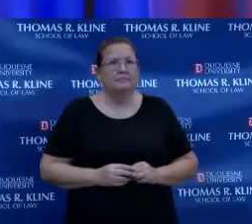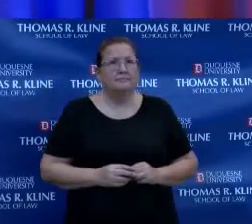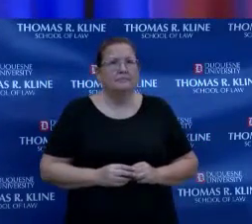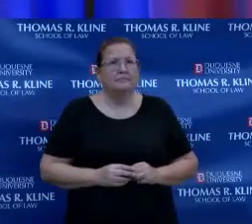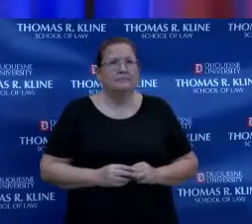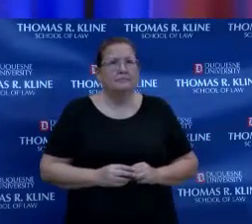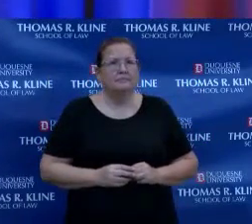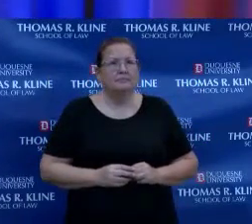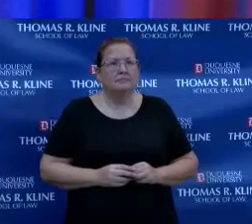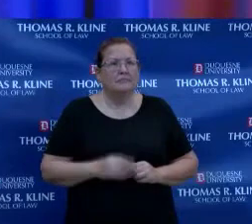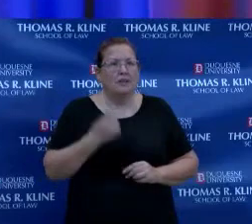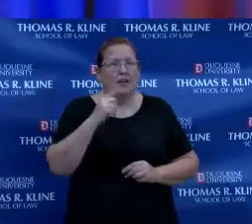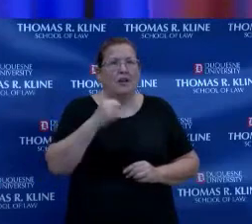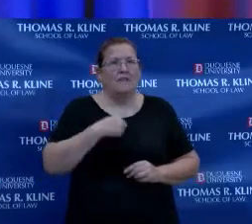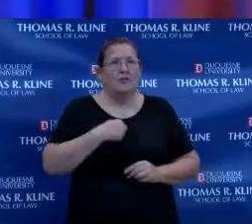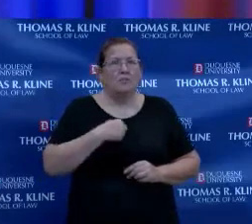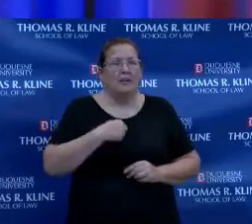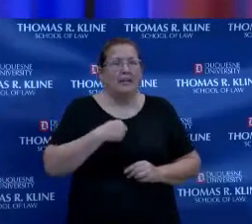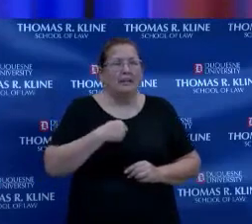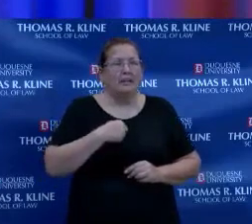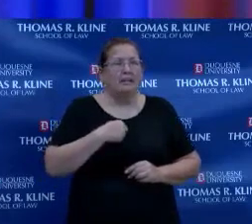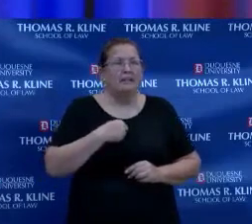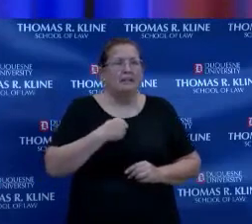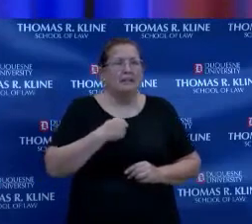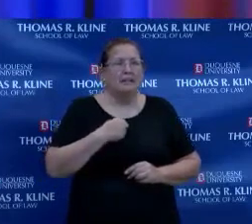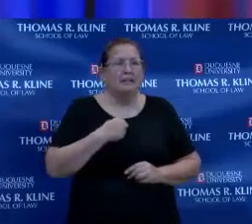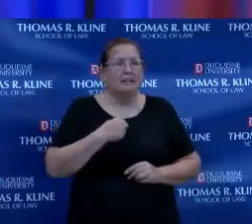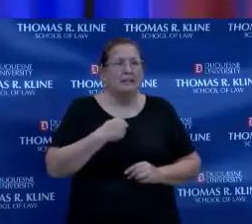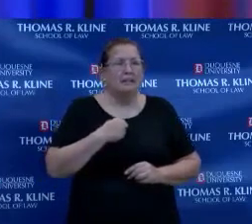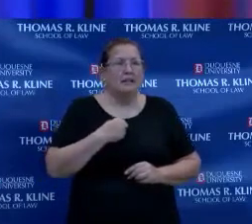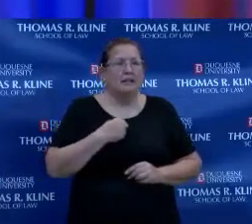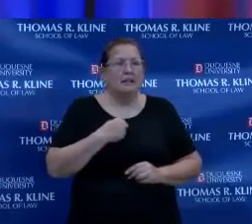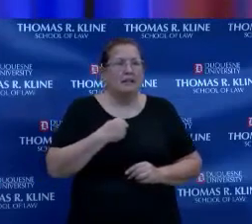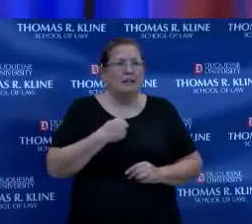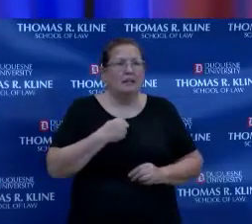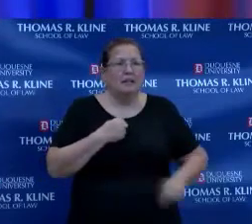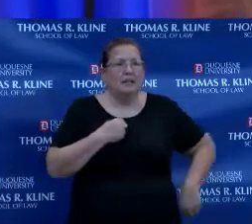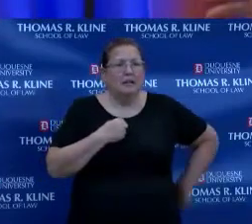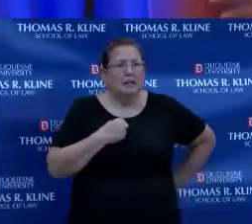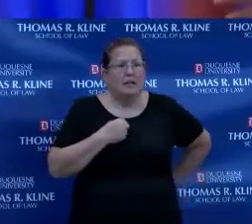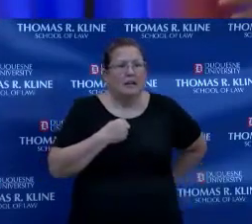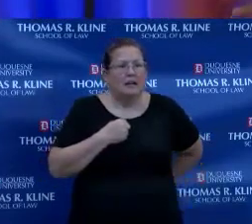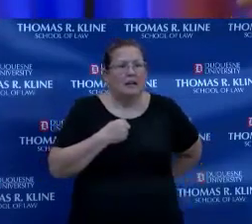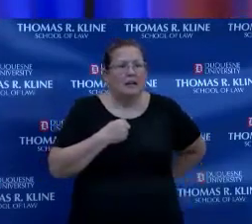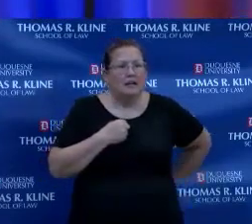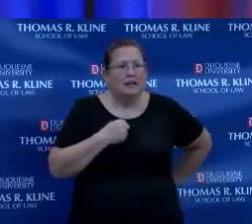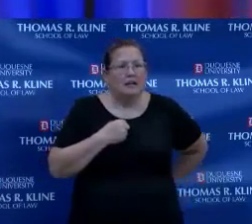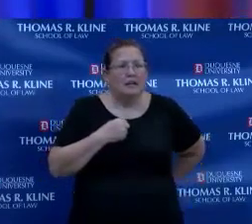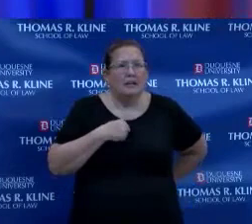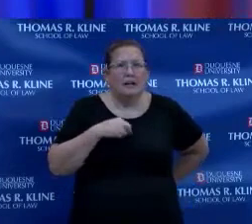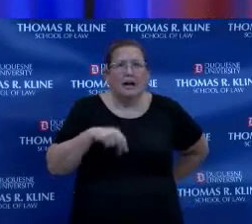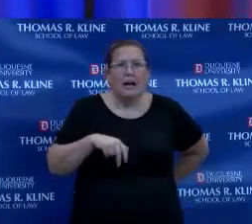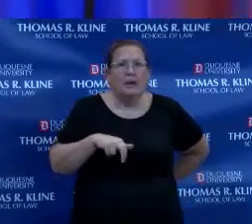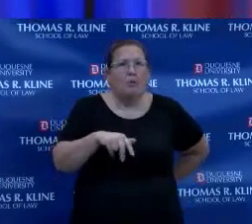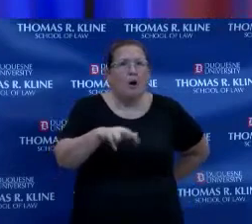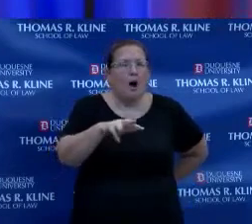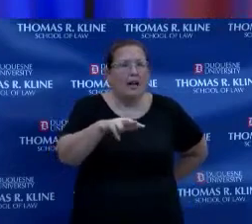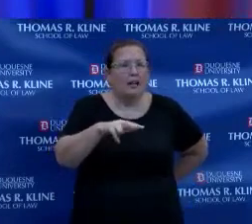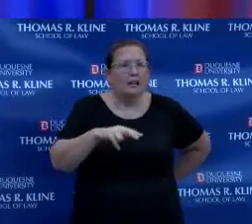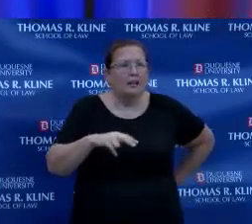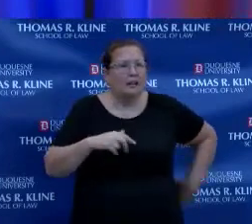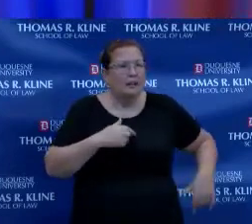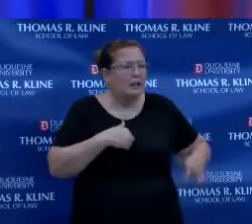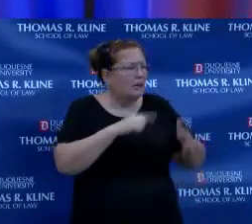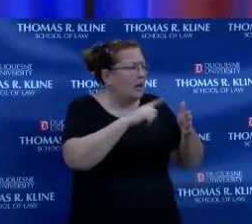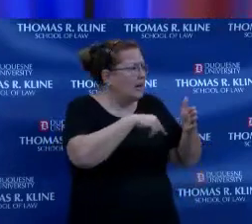day. I got up this morning and I walked and I walked and I walked. I walked up here. I checked out the stage